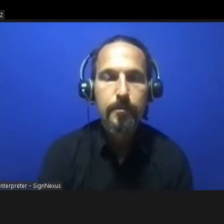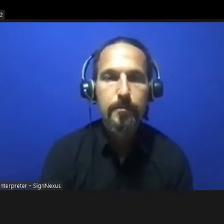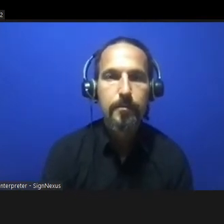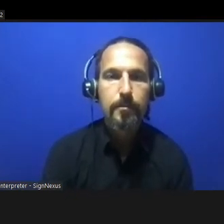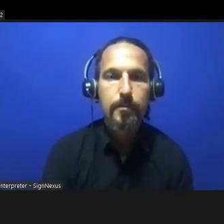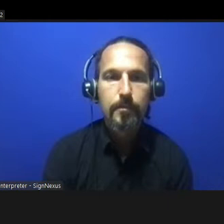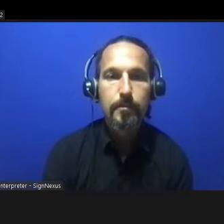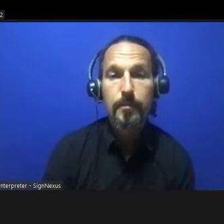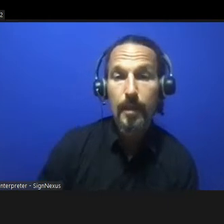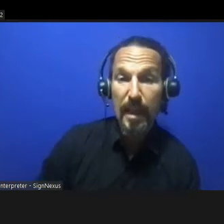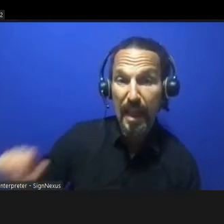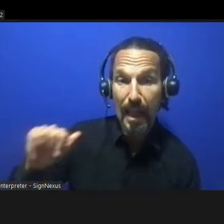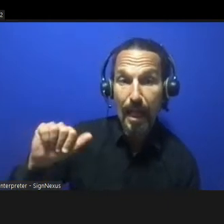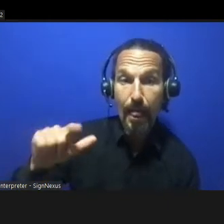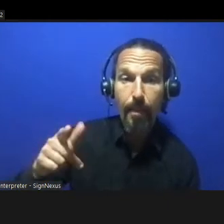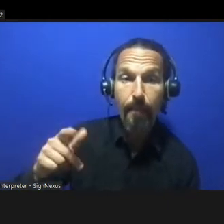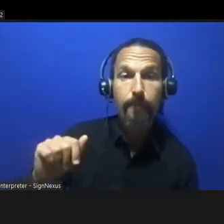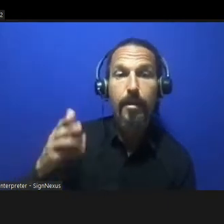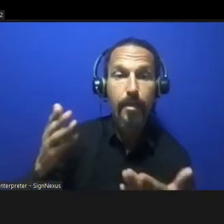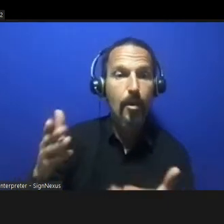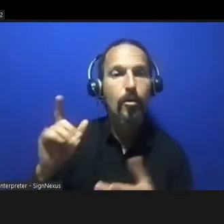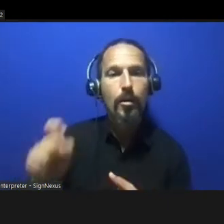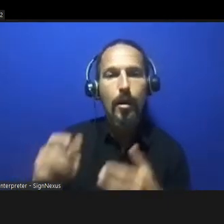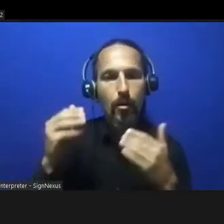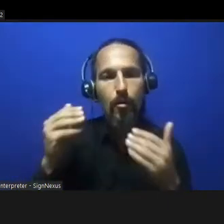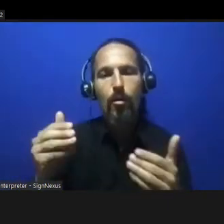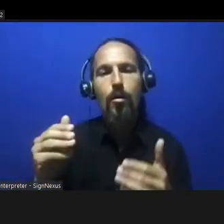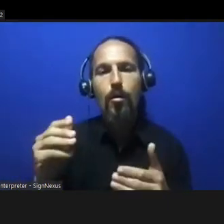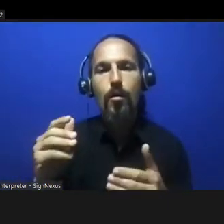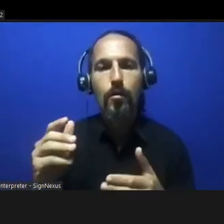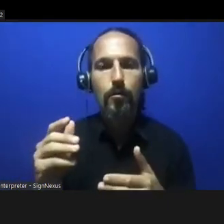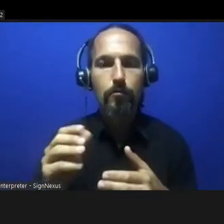alpha if you're there you can unmute and proceed